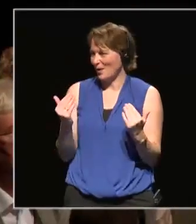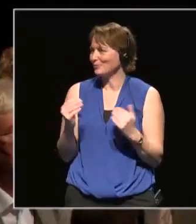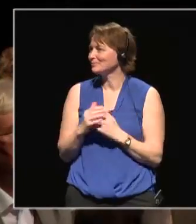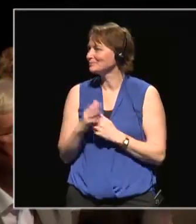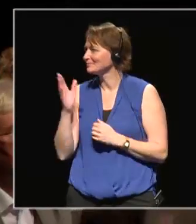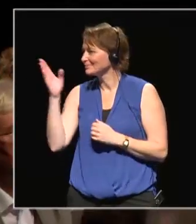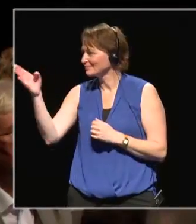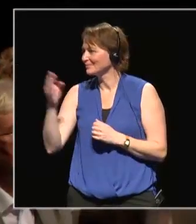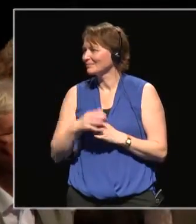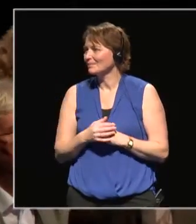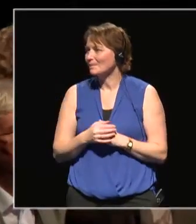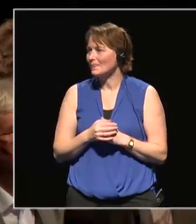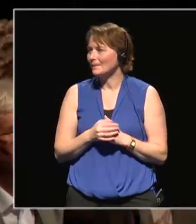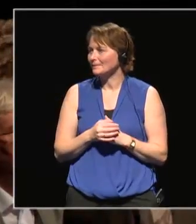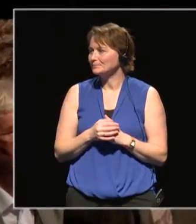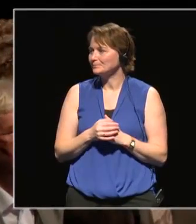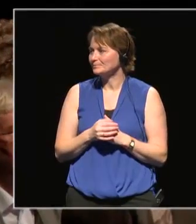Yep. Hello.